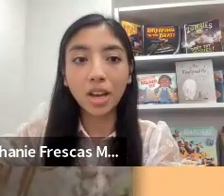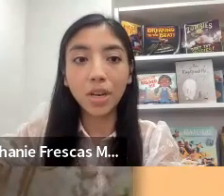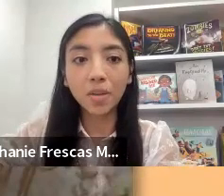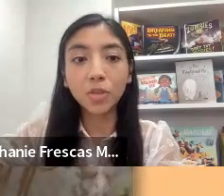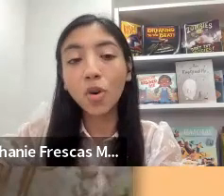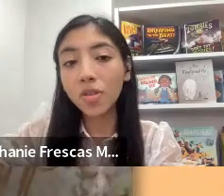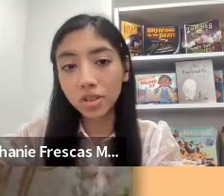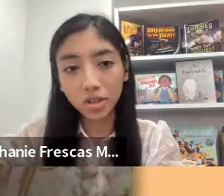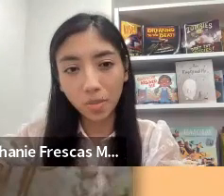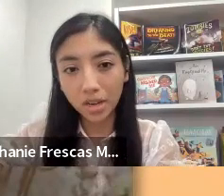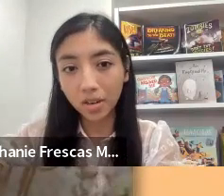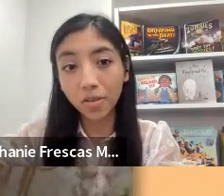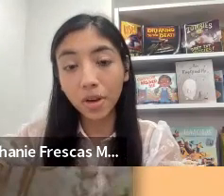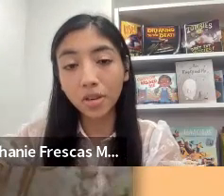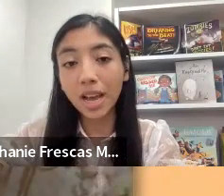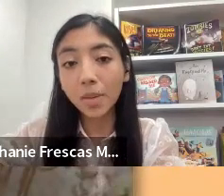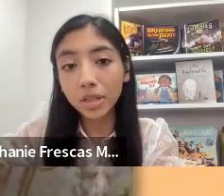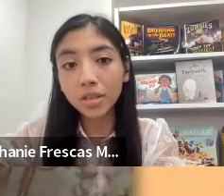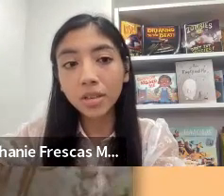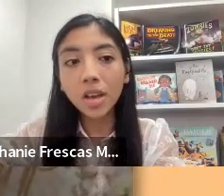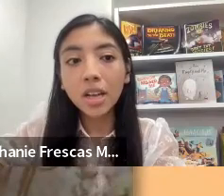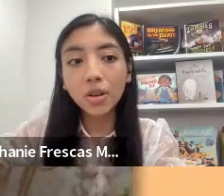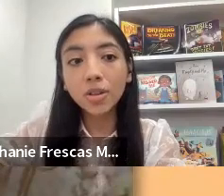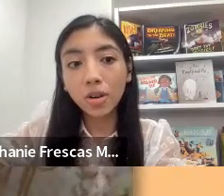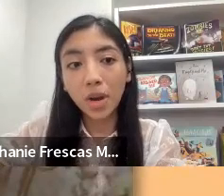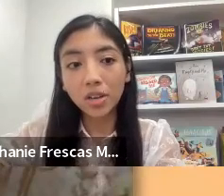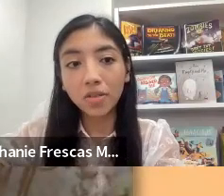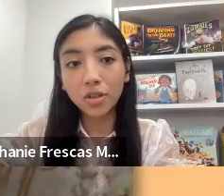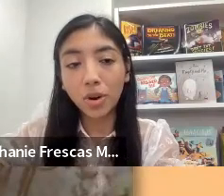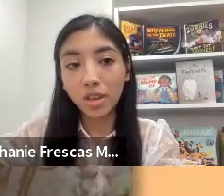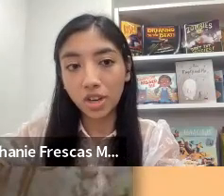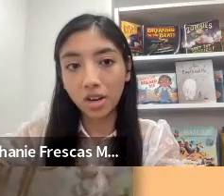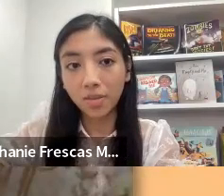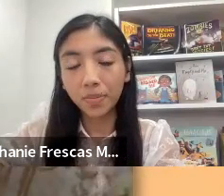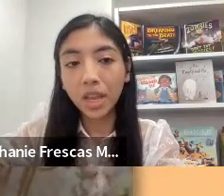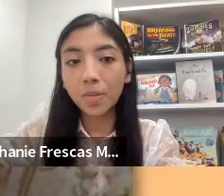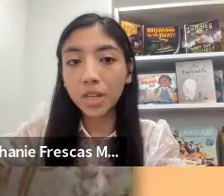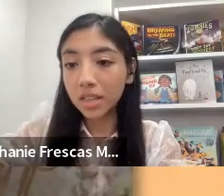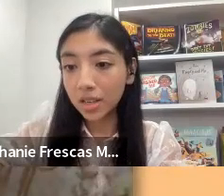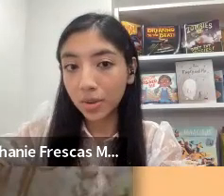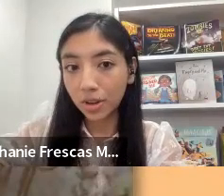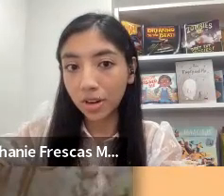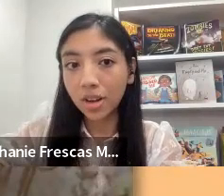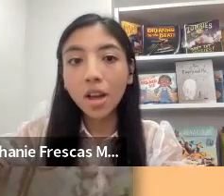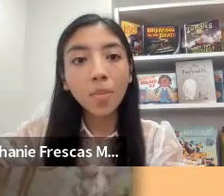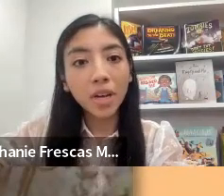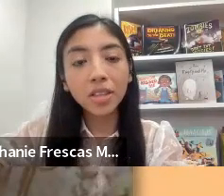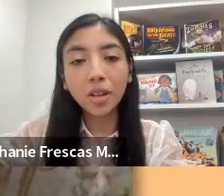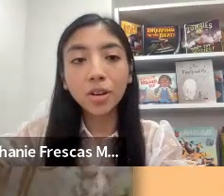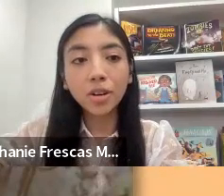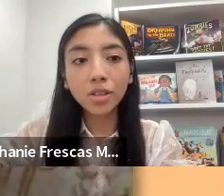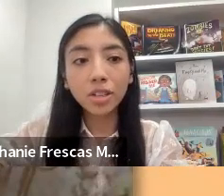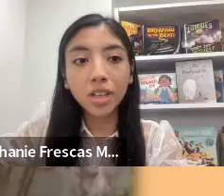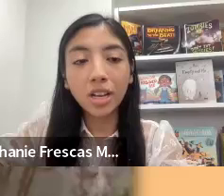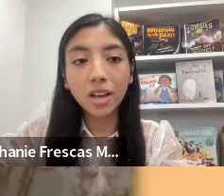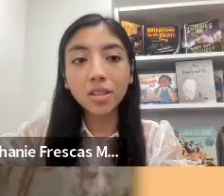gentle giant becomes more than just a reminder of her mother's absence. It's also a reminder of the joy they shared. Empty stays with her, but the